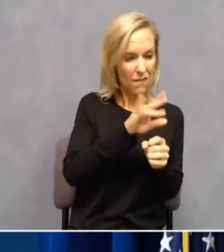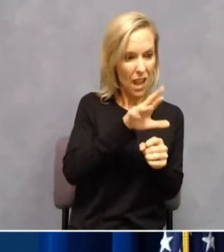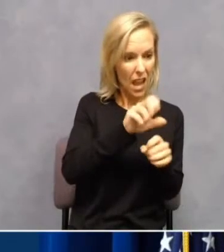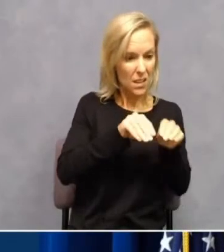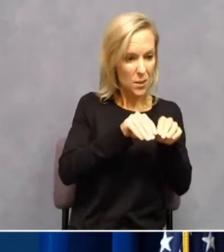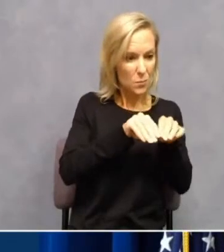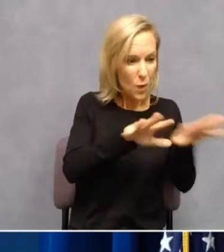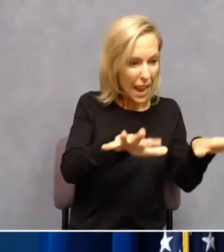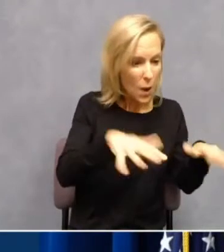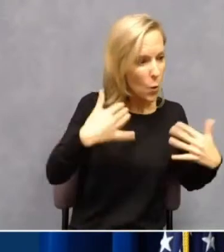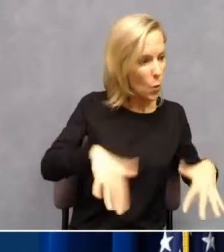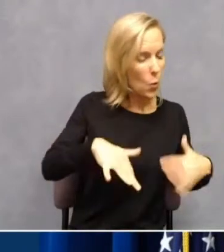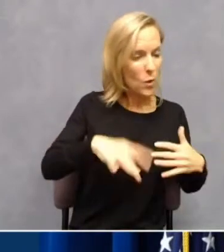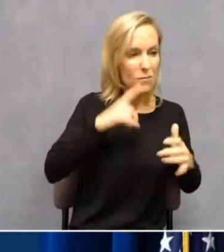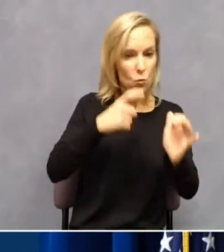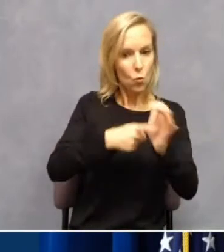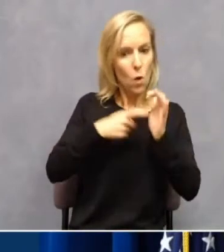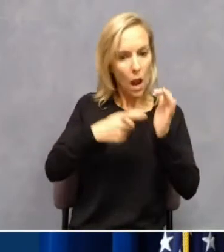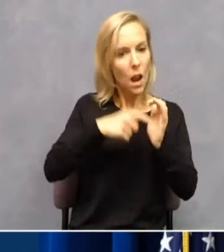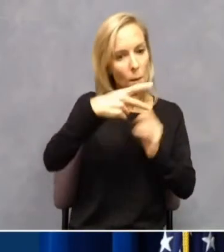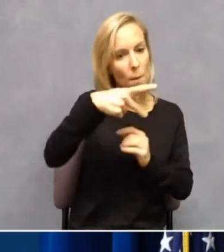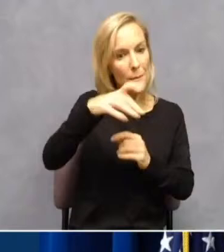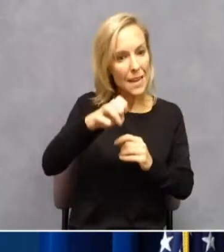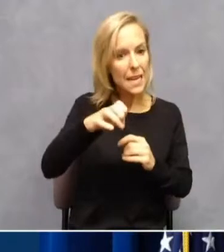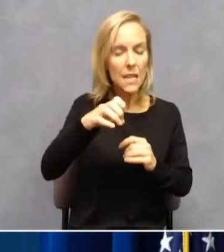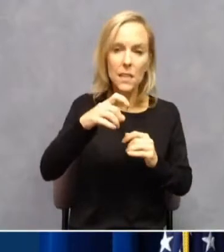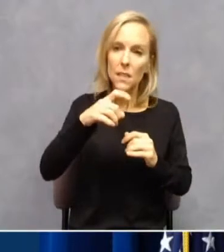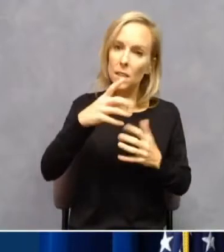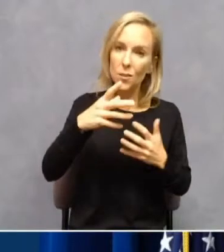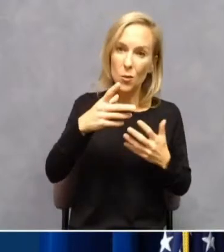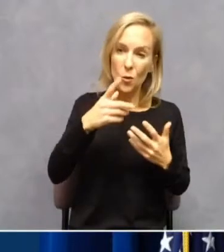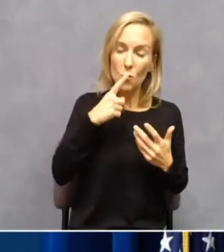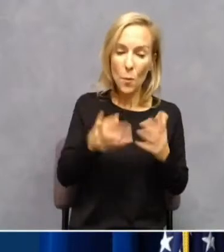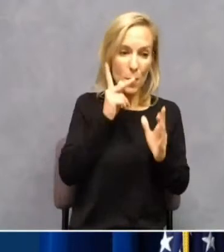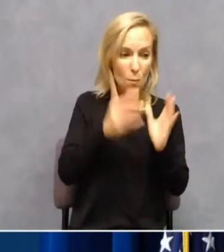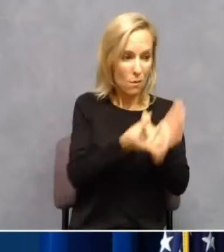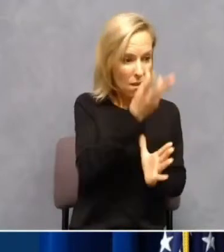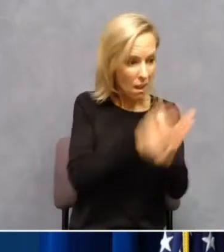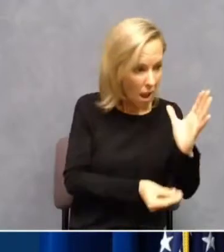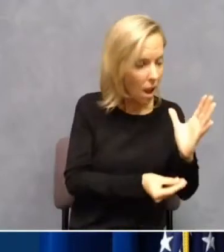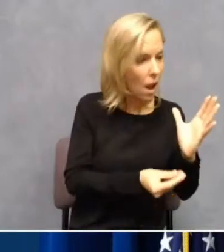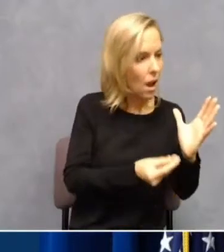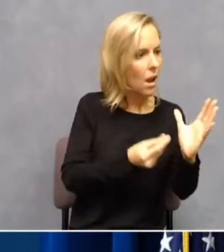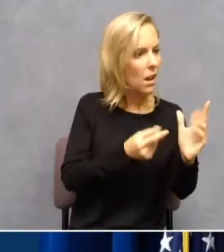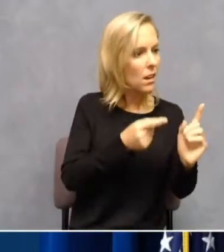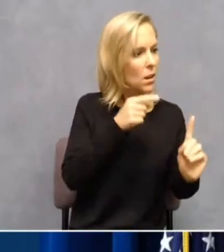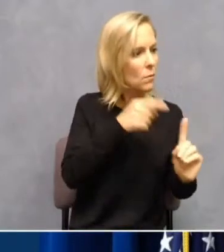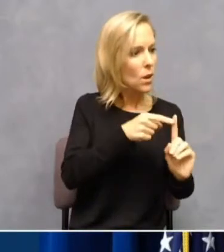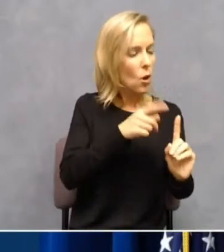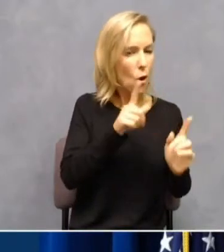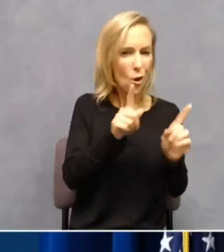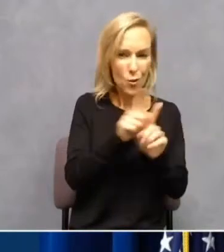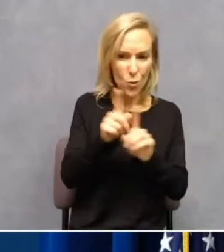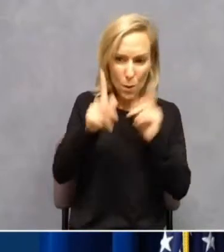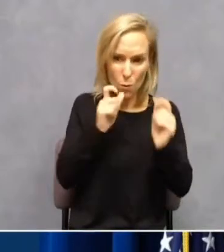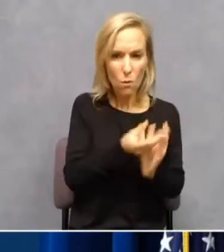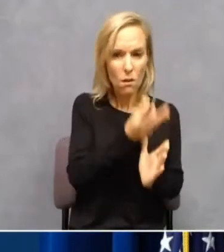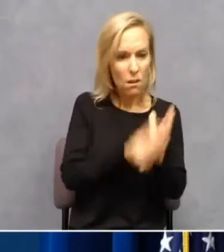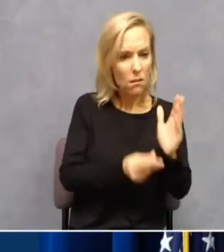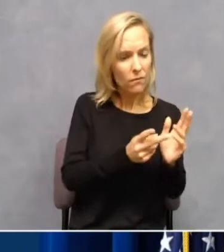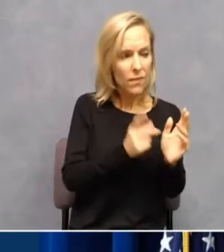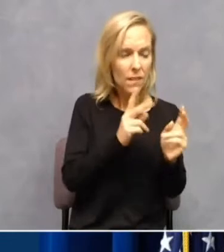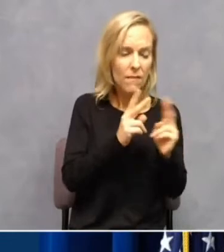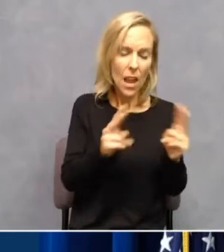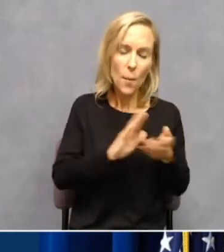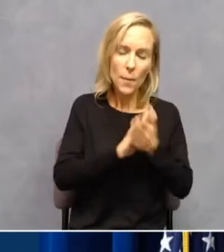necessary. And so we're not just losing people, we're losing people in a way that's really lonely for everybody. That makes